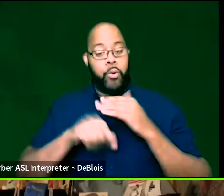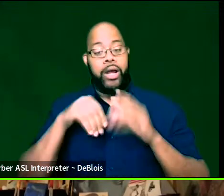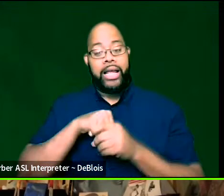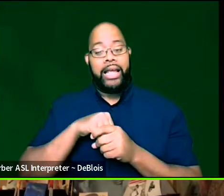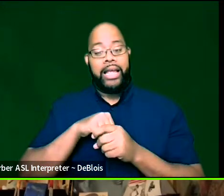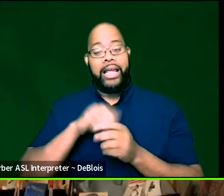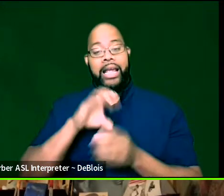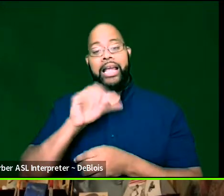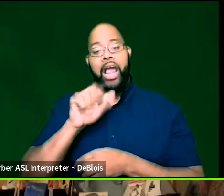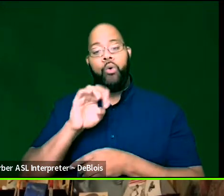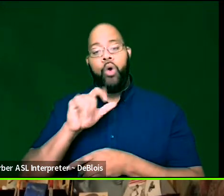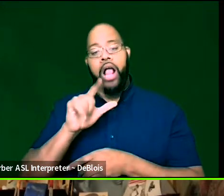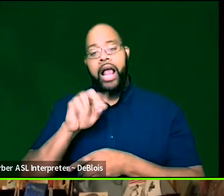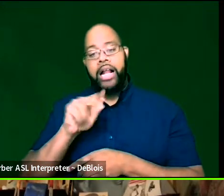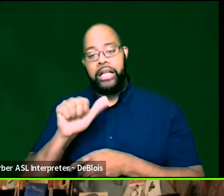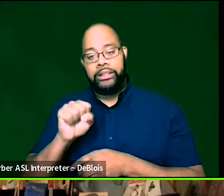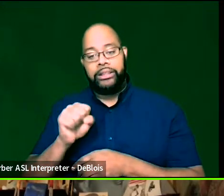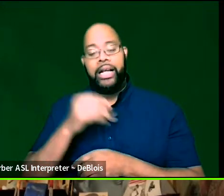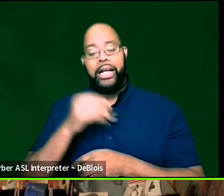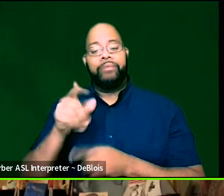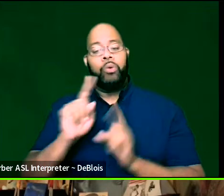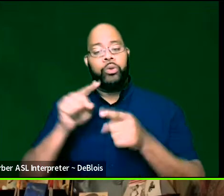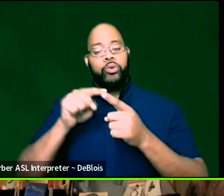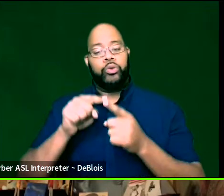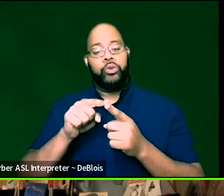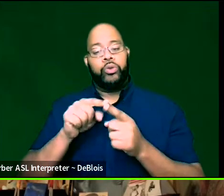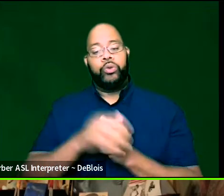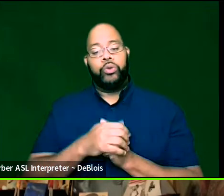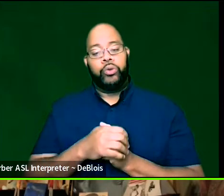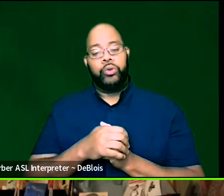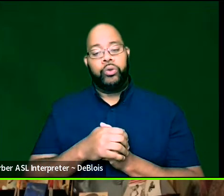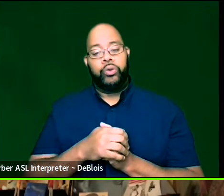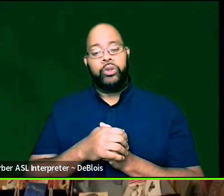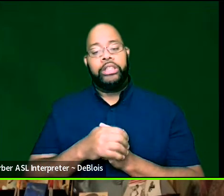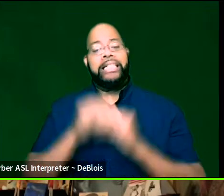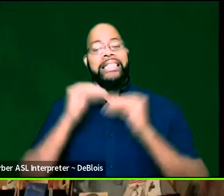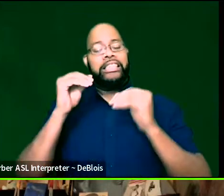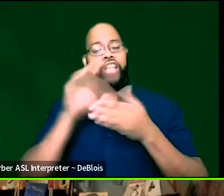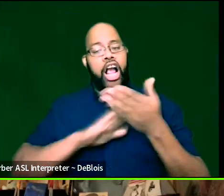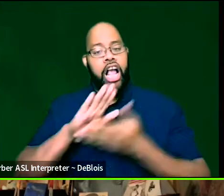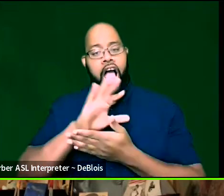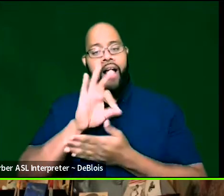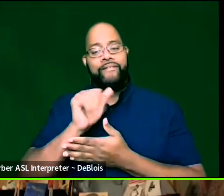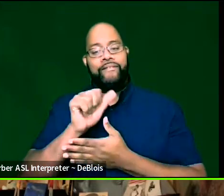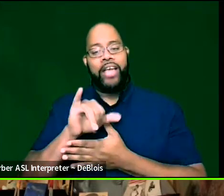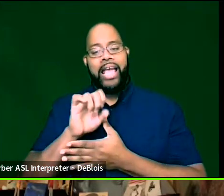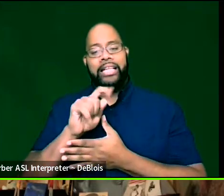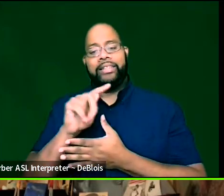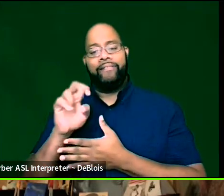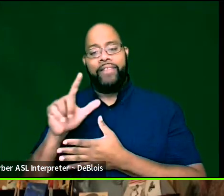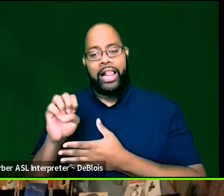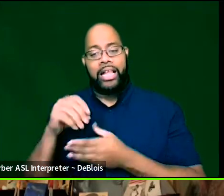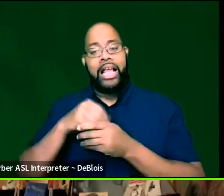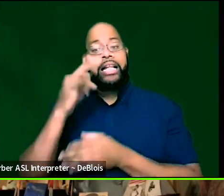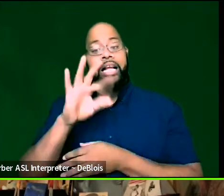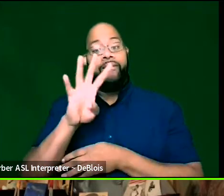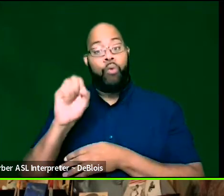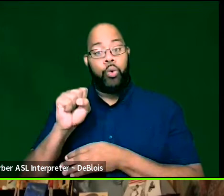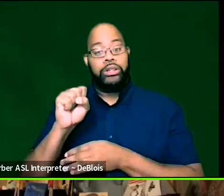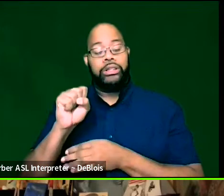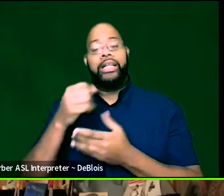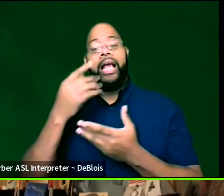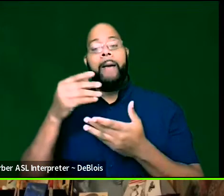Carolinas, and they went to Fayetteville Teachers College. in the 1940s, and both for